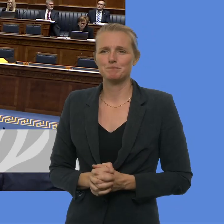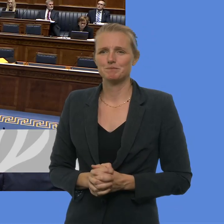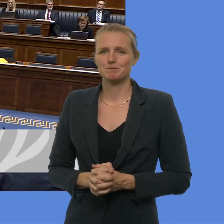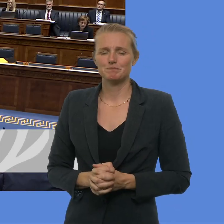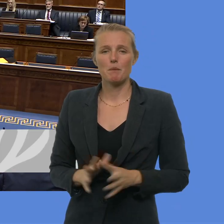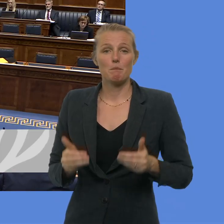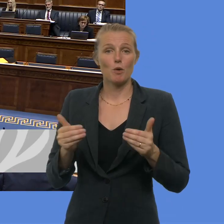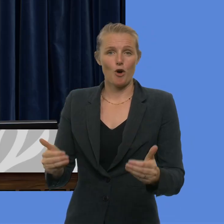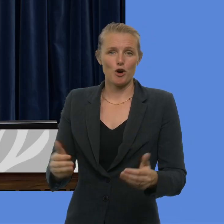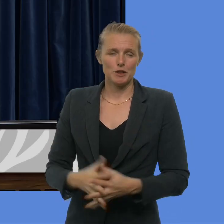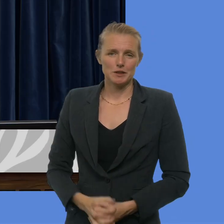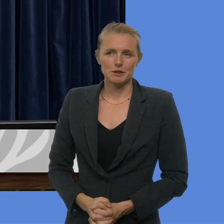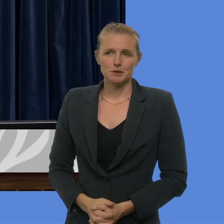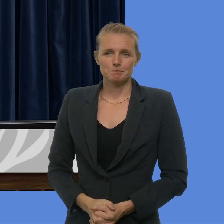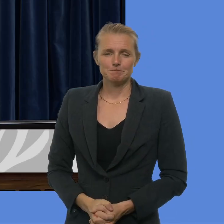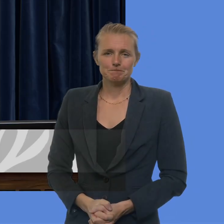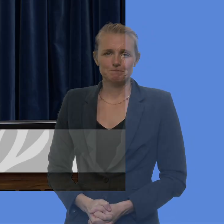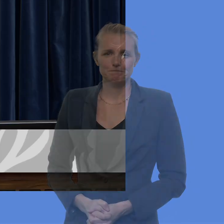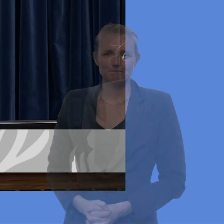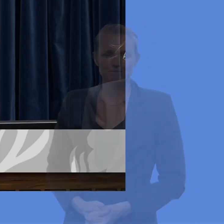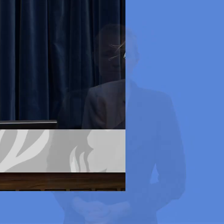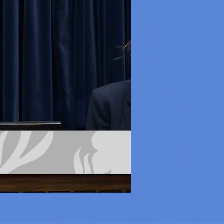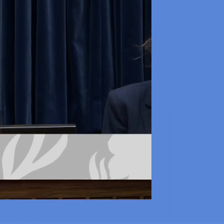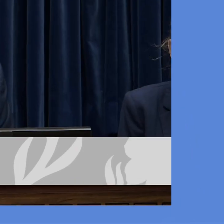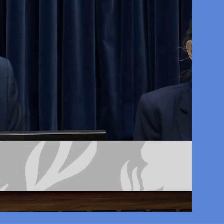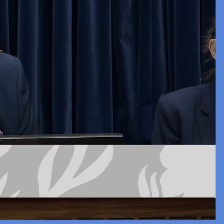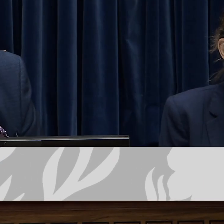Moving on to questions to the Economy Minister,